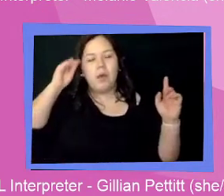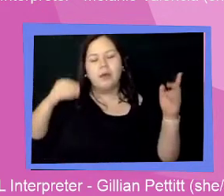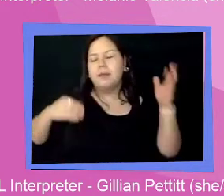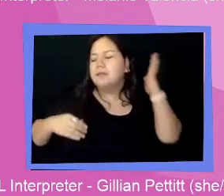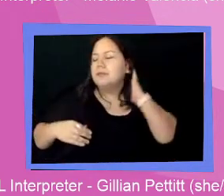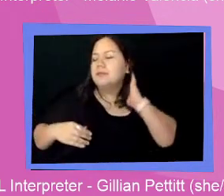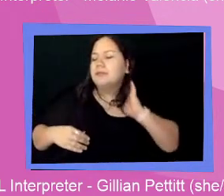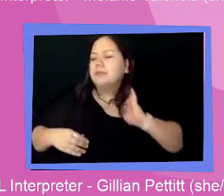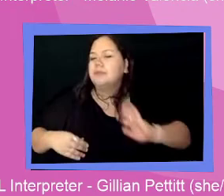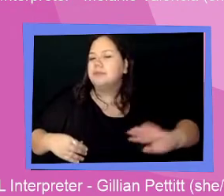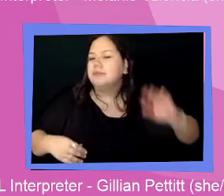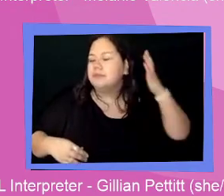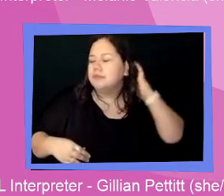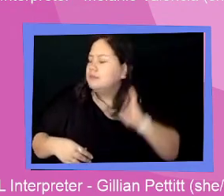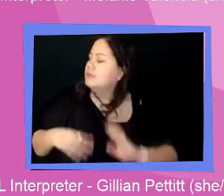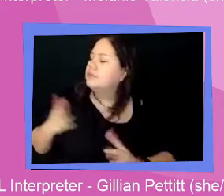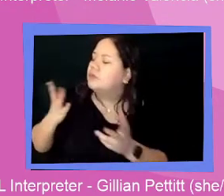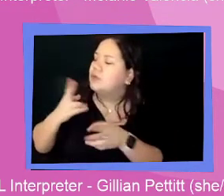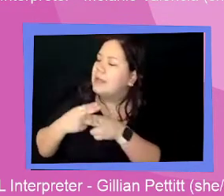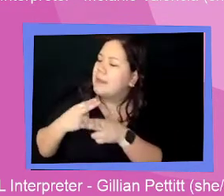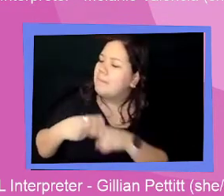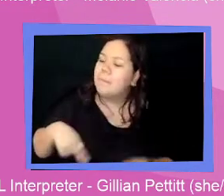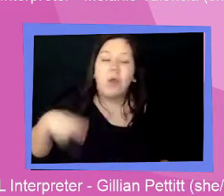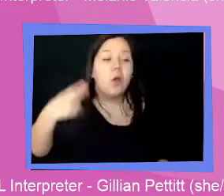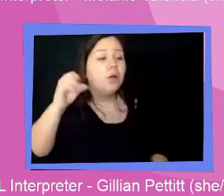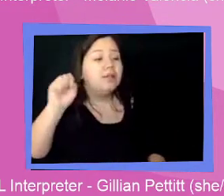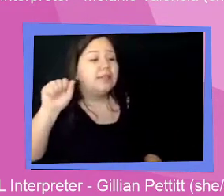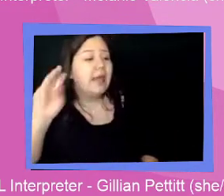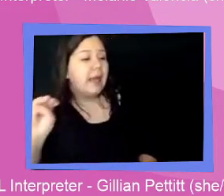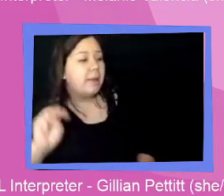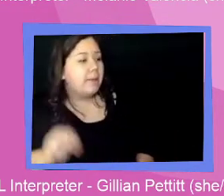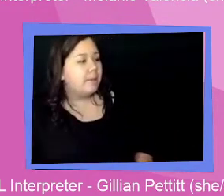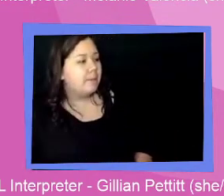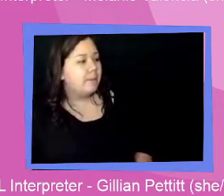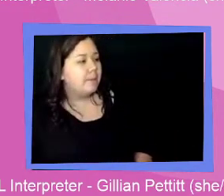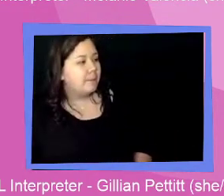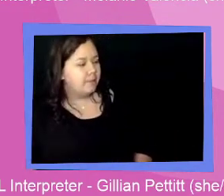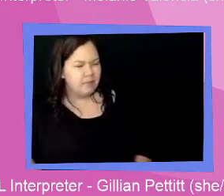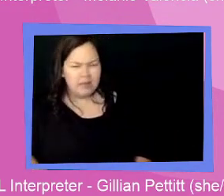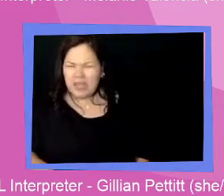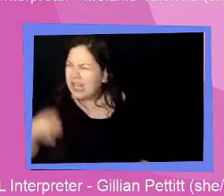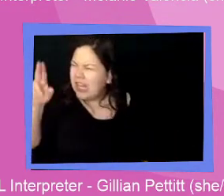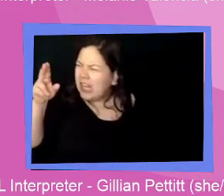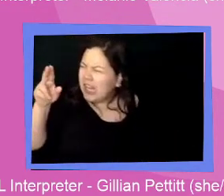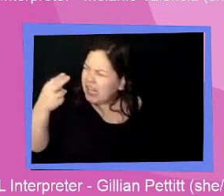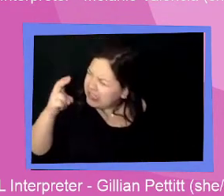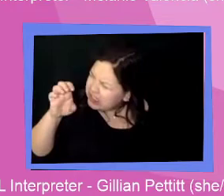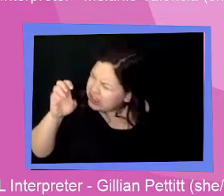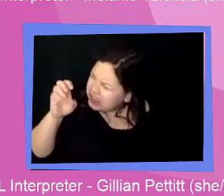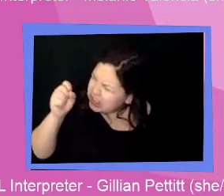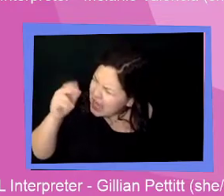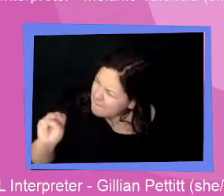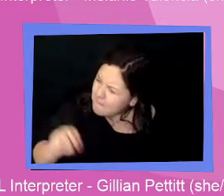your name? He asks. Hossam. Hisham? Hossam.